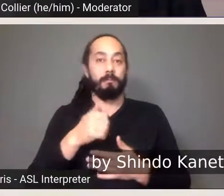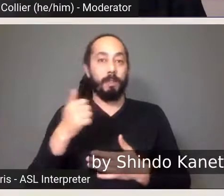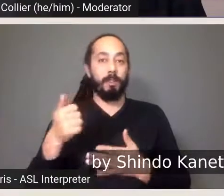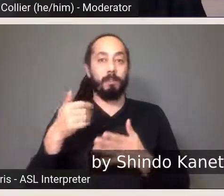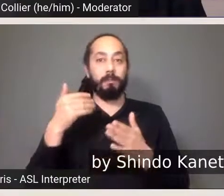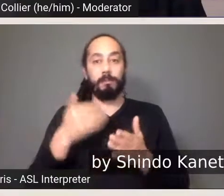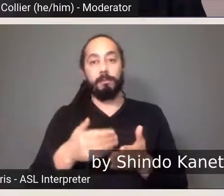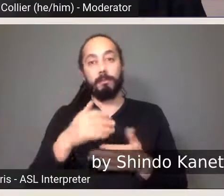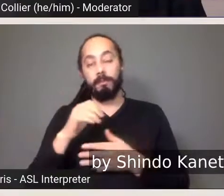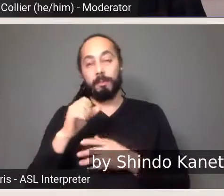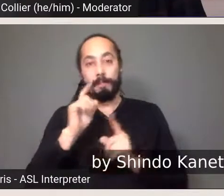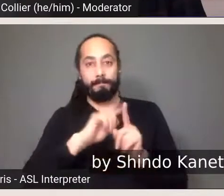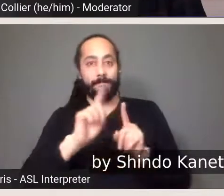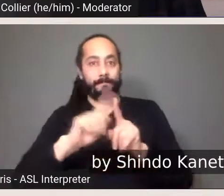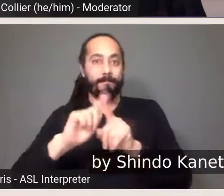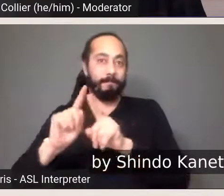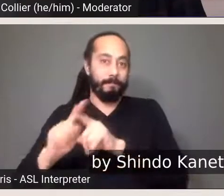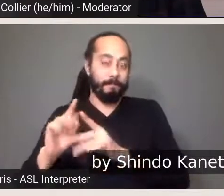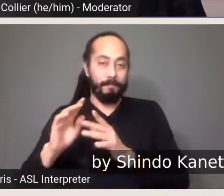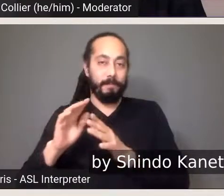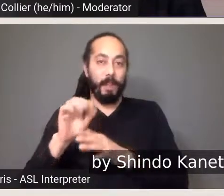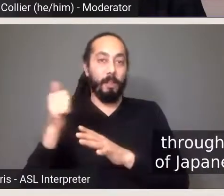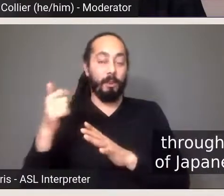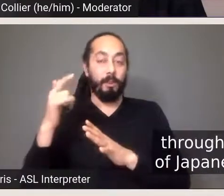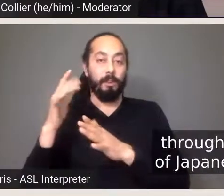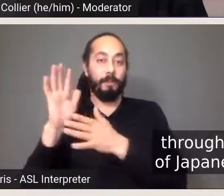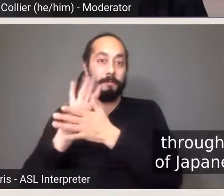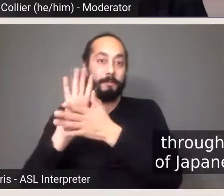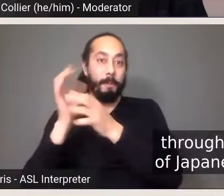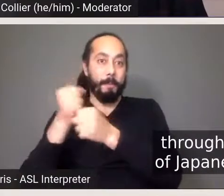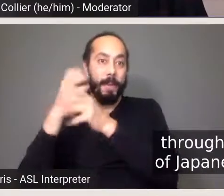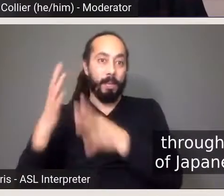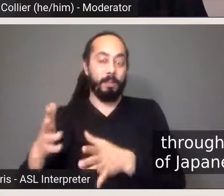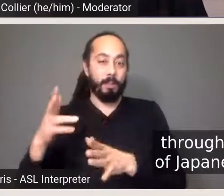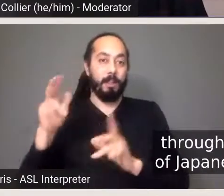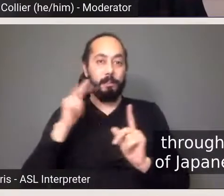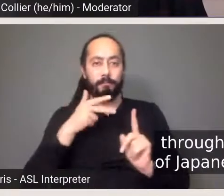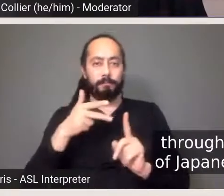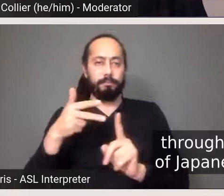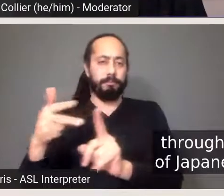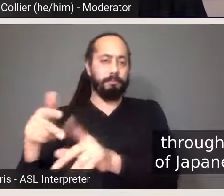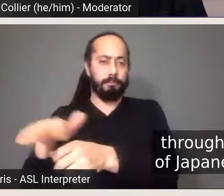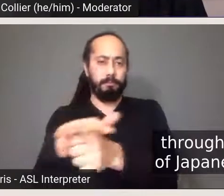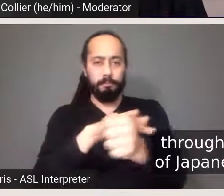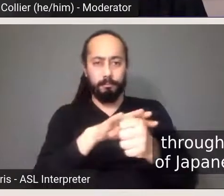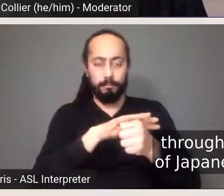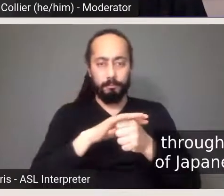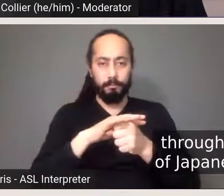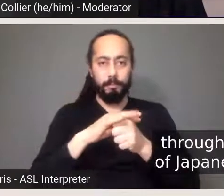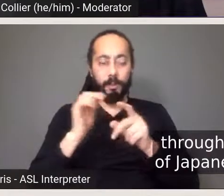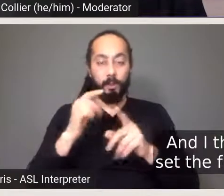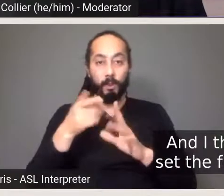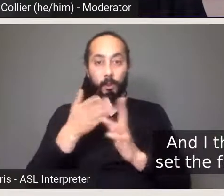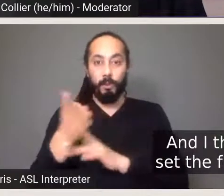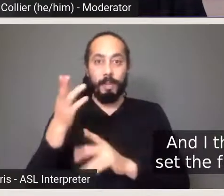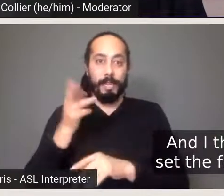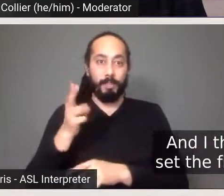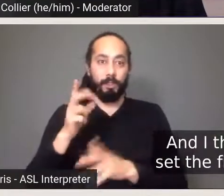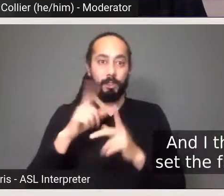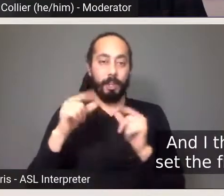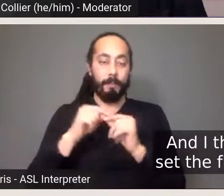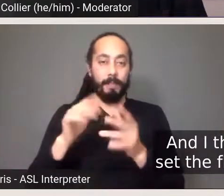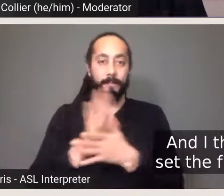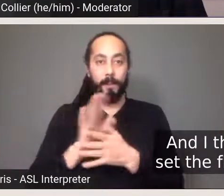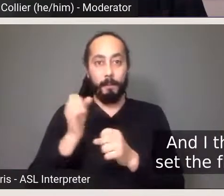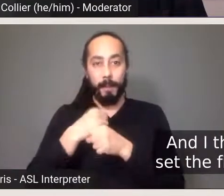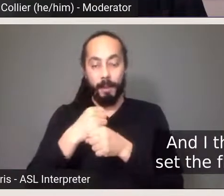Shindo Kaneto, by other filmmakers throughout the history of Japanese filmmaking. And I think